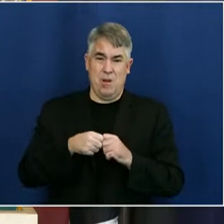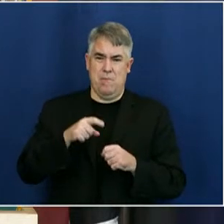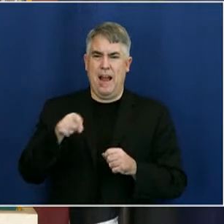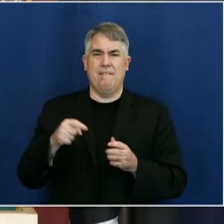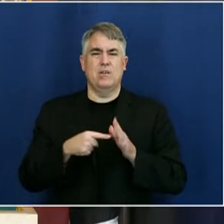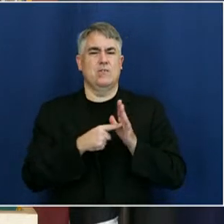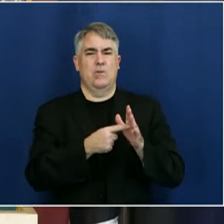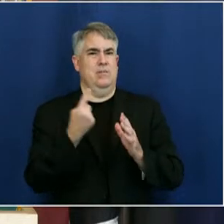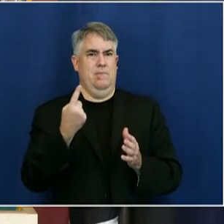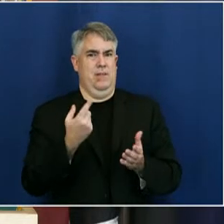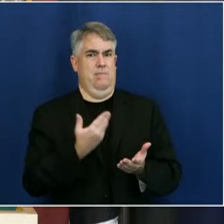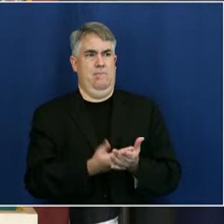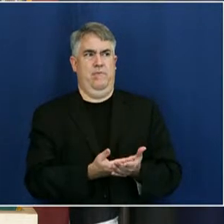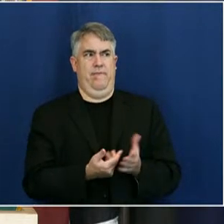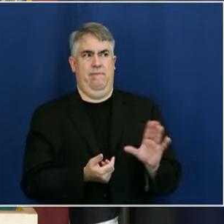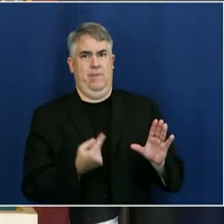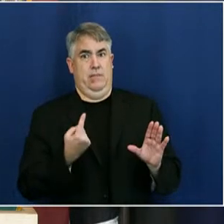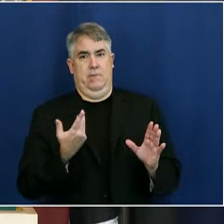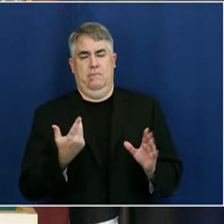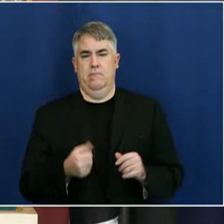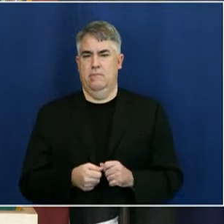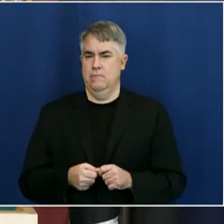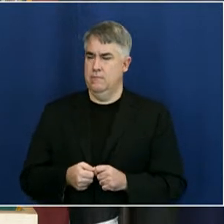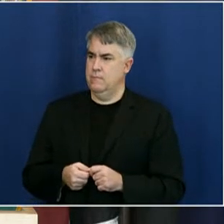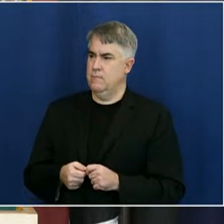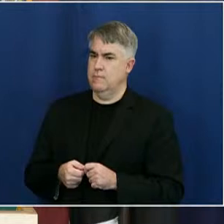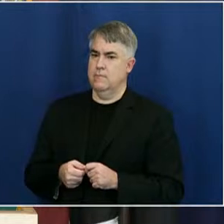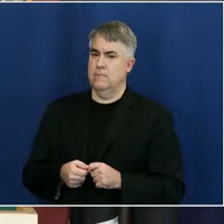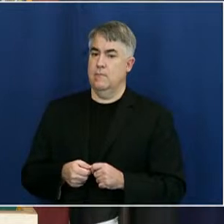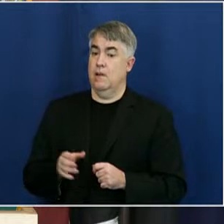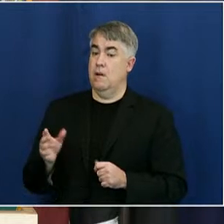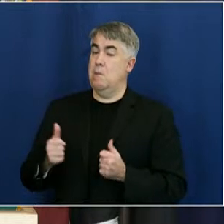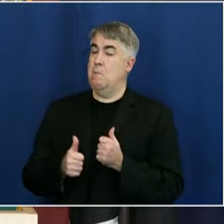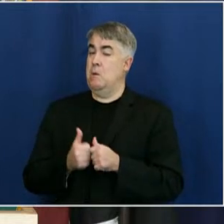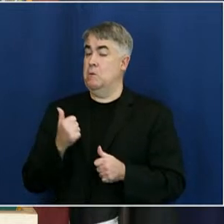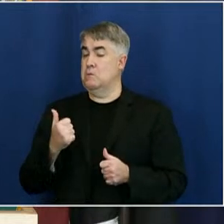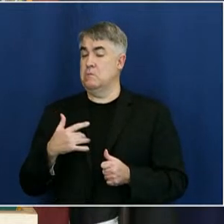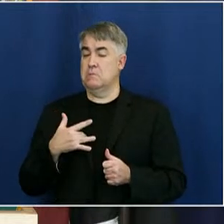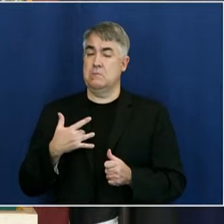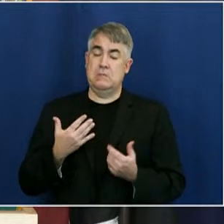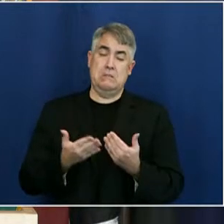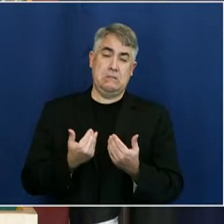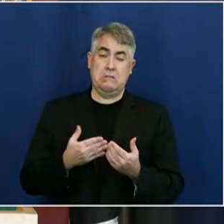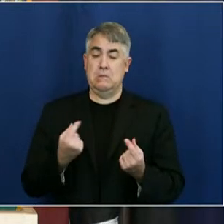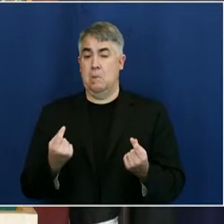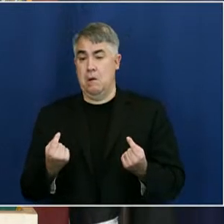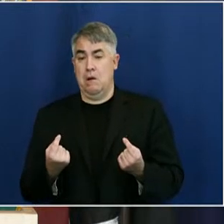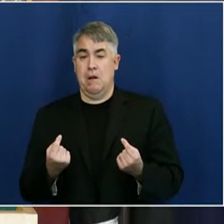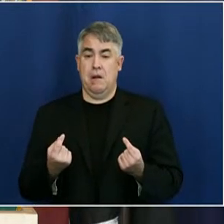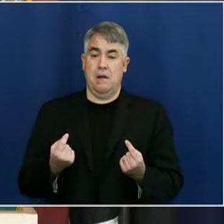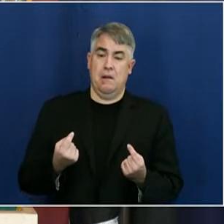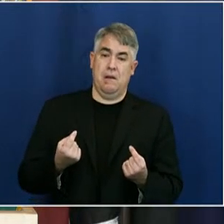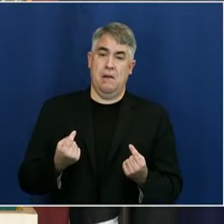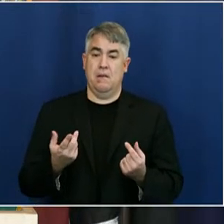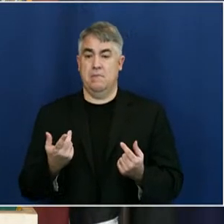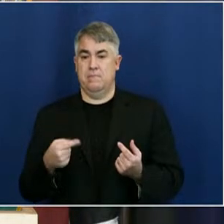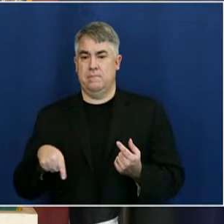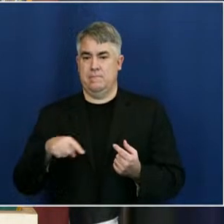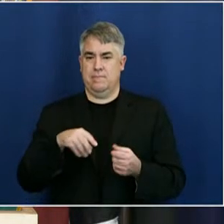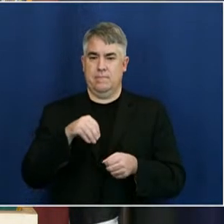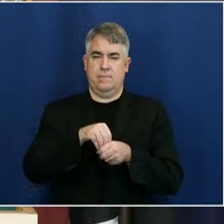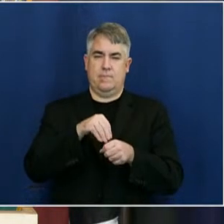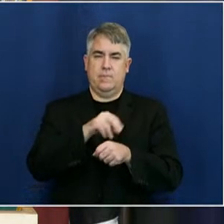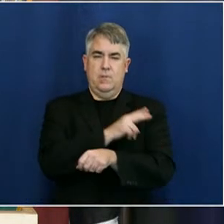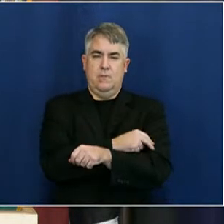show that. It will be Thank you so much. most easy for healthcare systems that are doing those internally because they